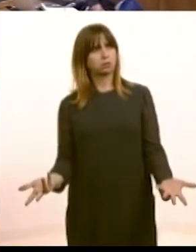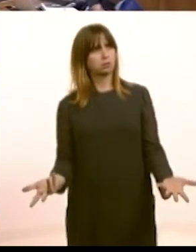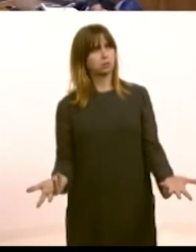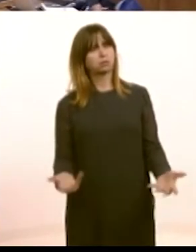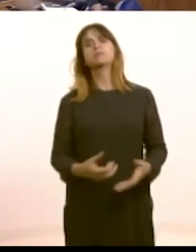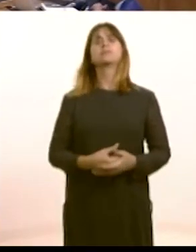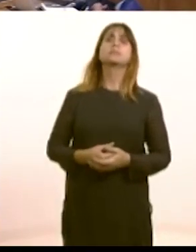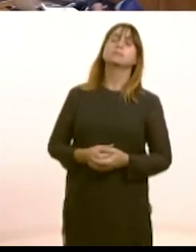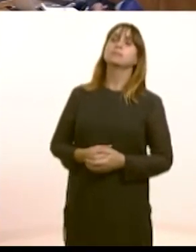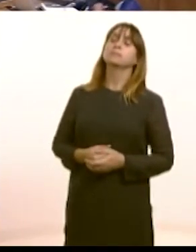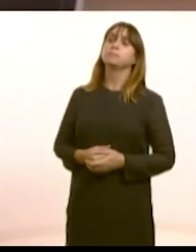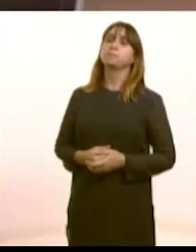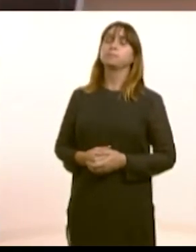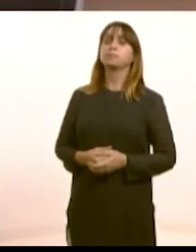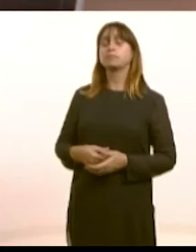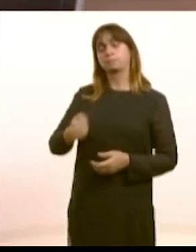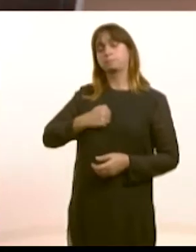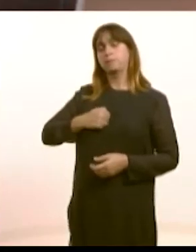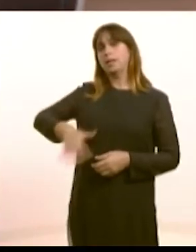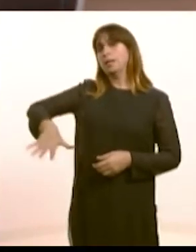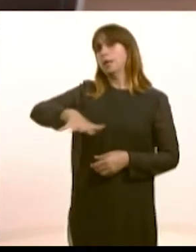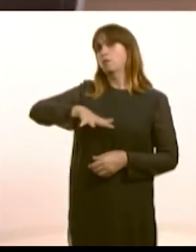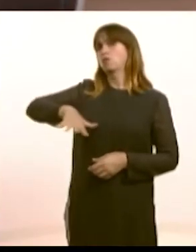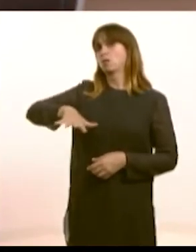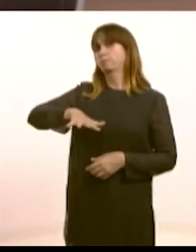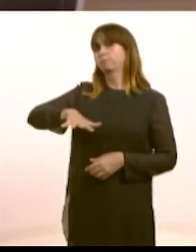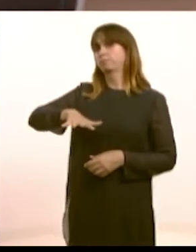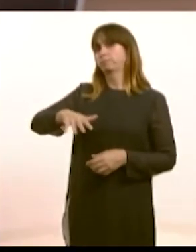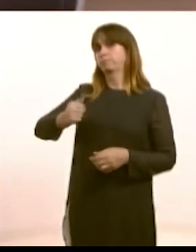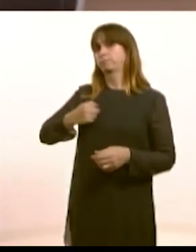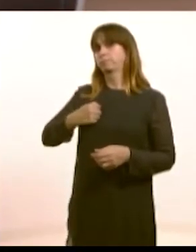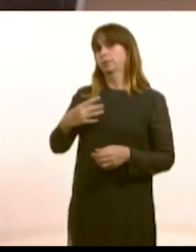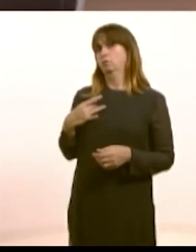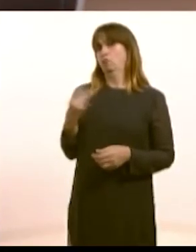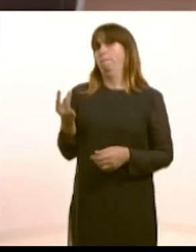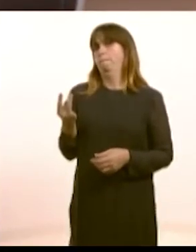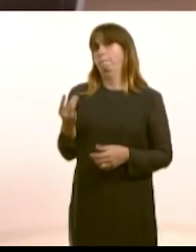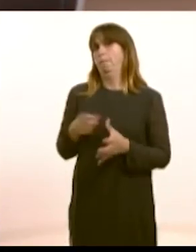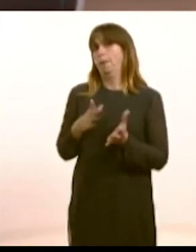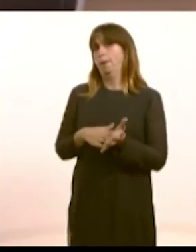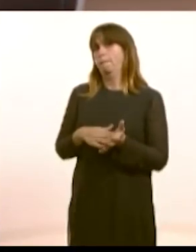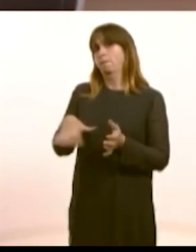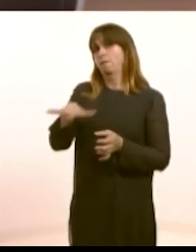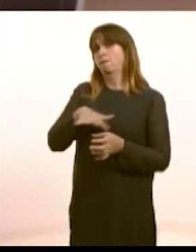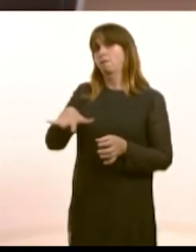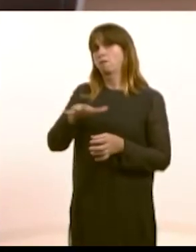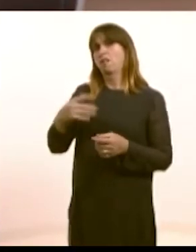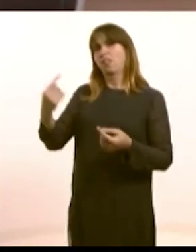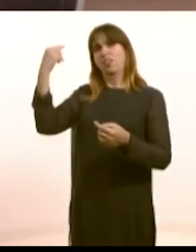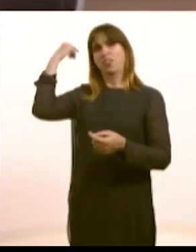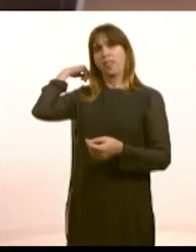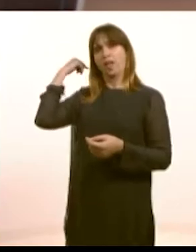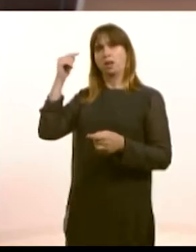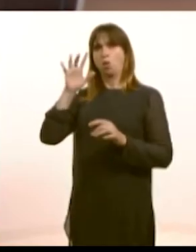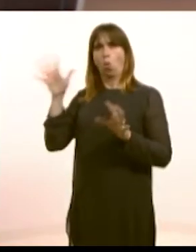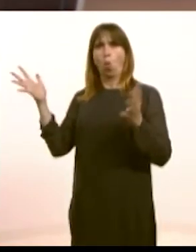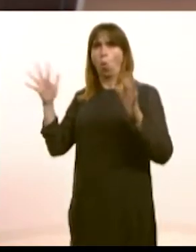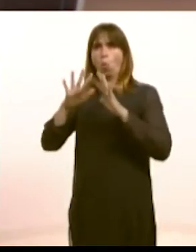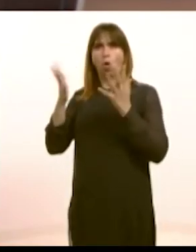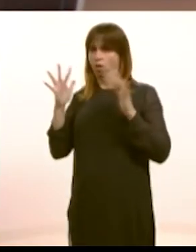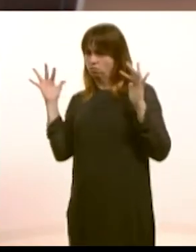had experience, as did my constituents, of this. When the town that I represent was branded as some kind of suicide capital.